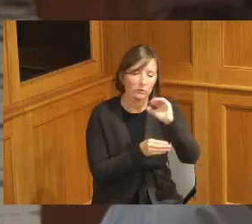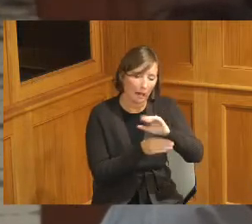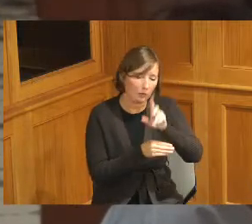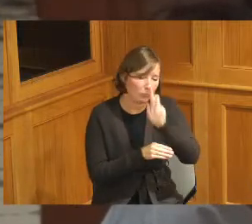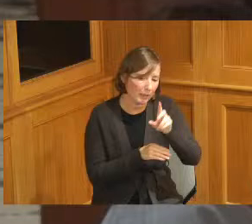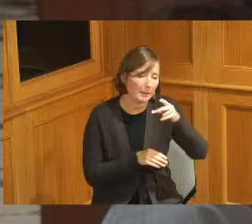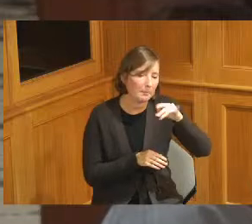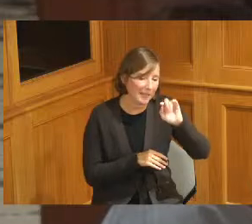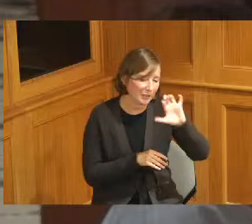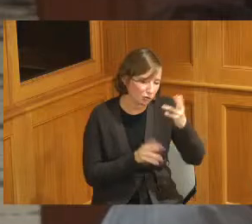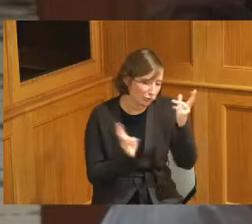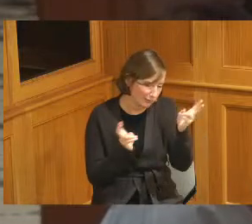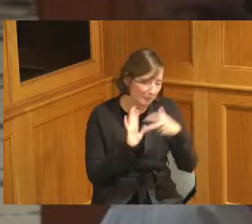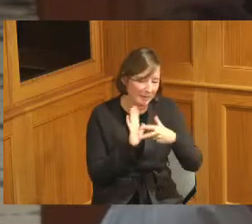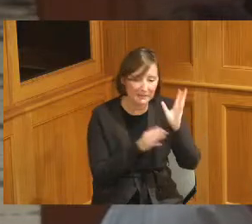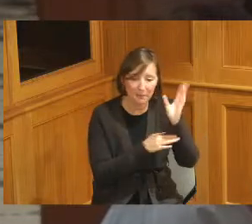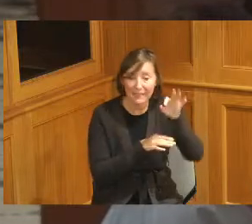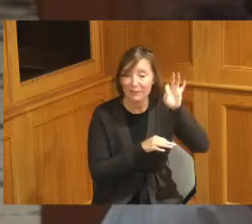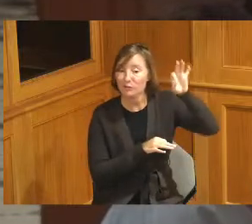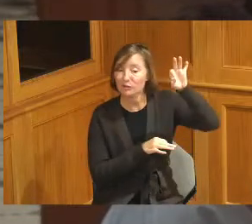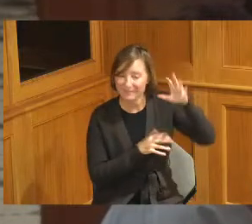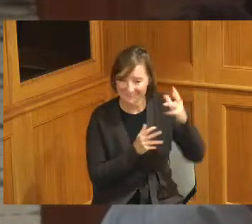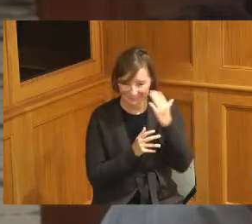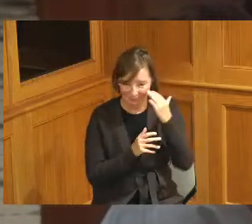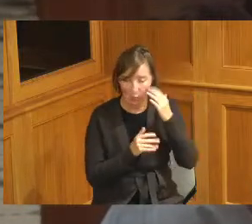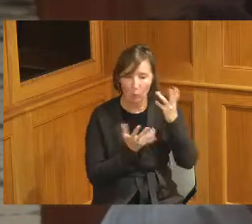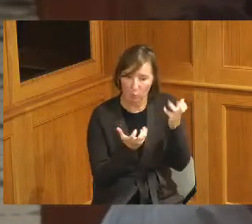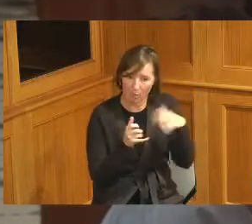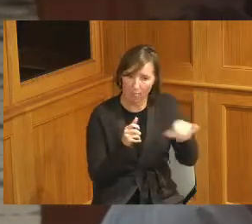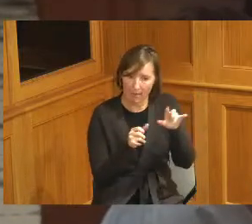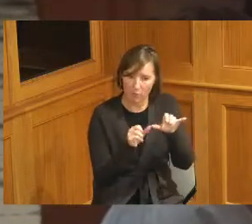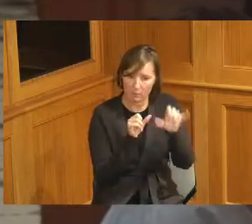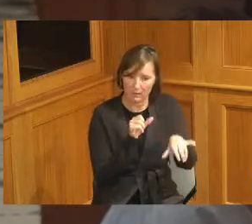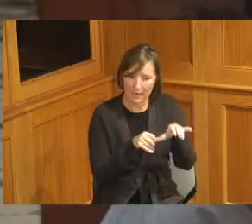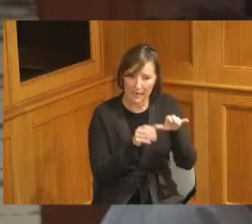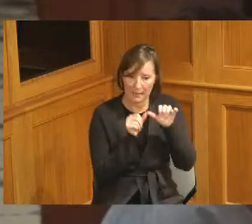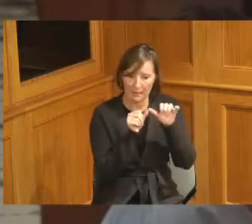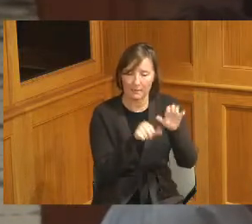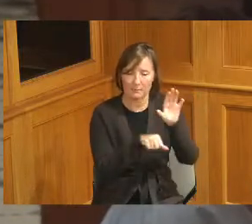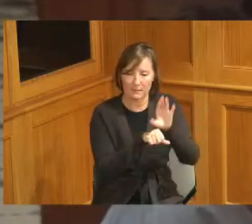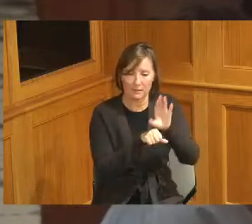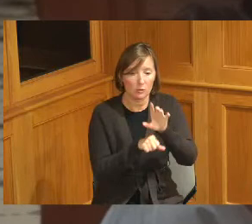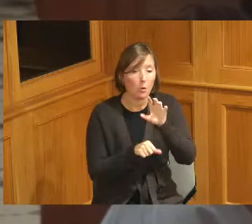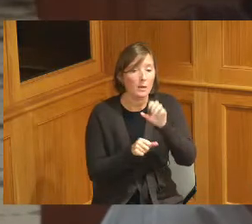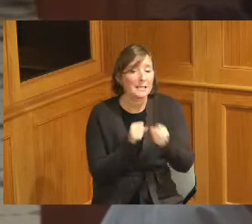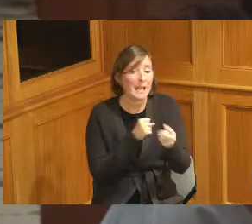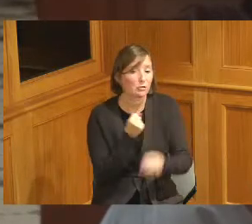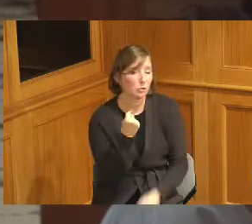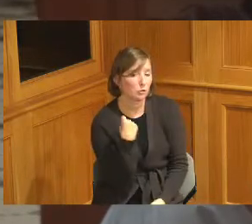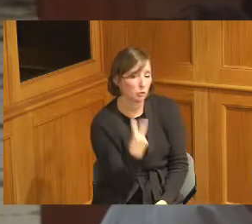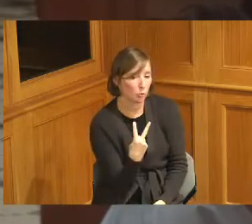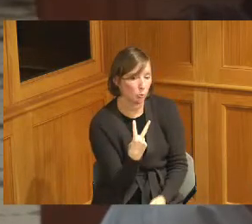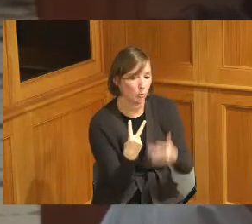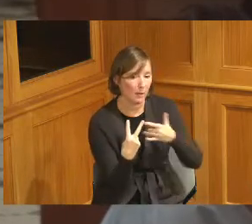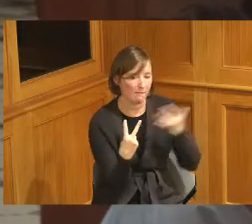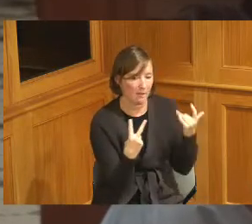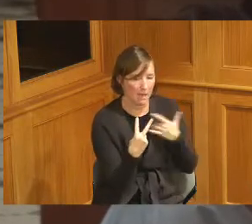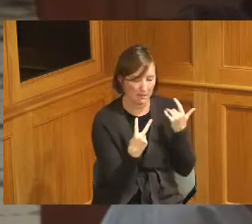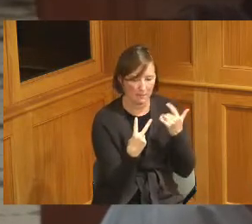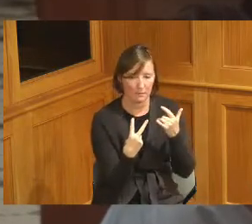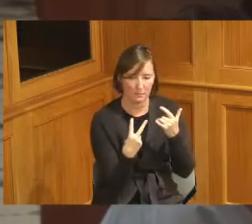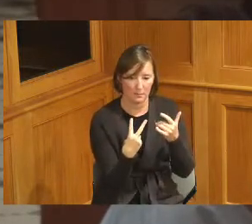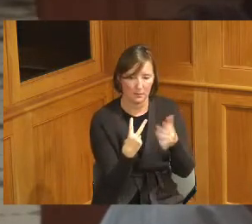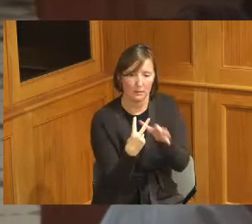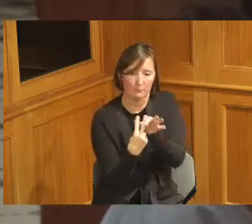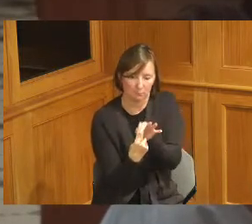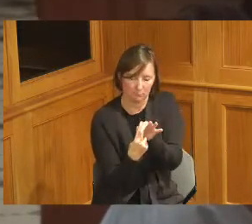their business. So it's $50,000 for 2 events for next year at minimum. So 25 and 25?